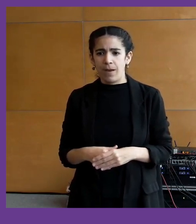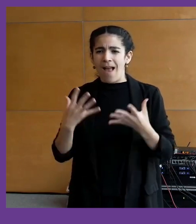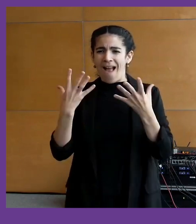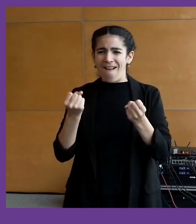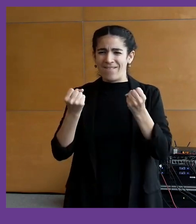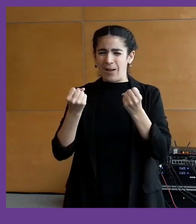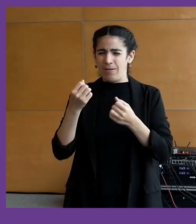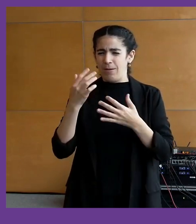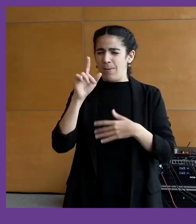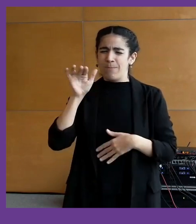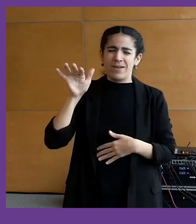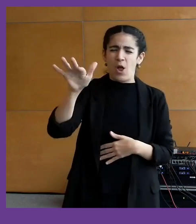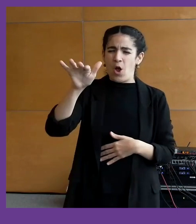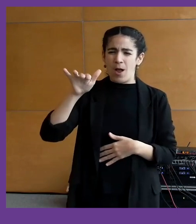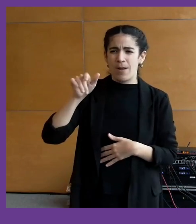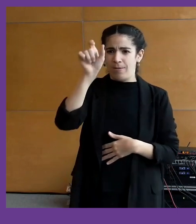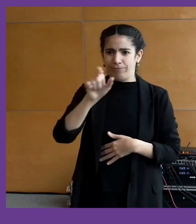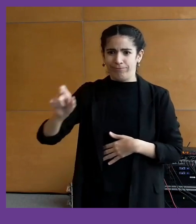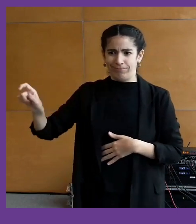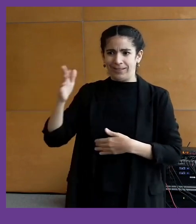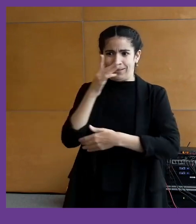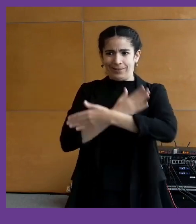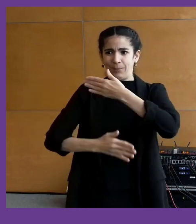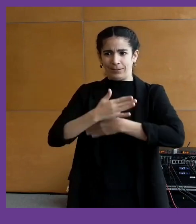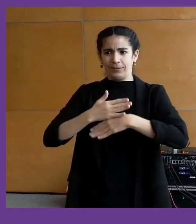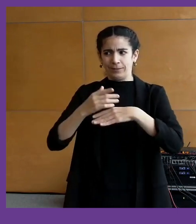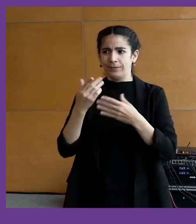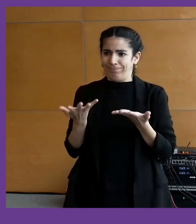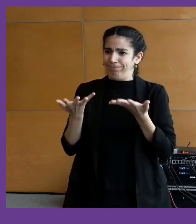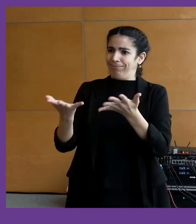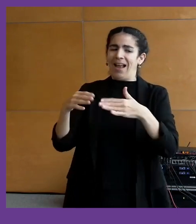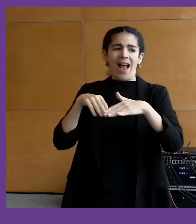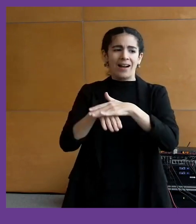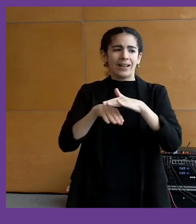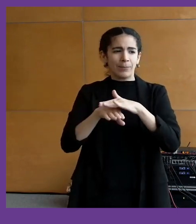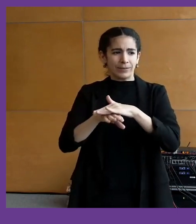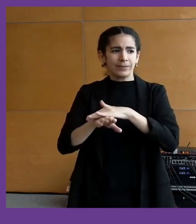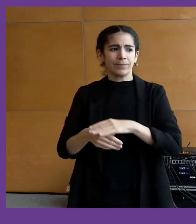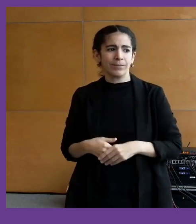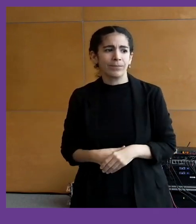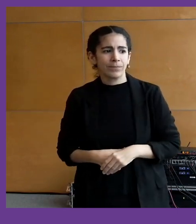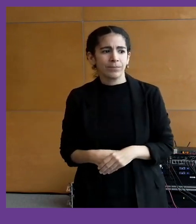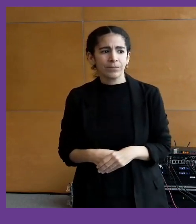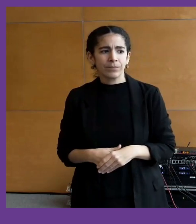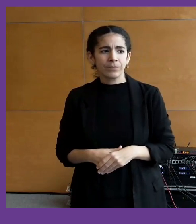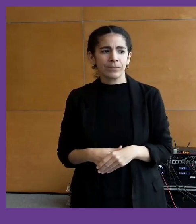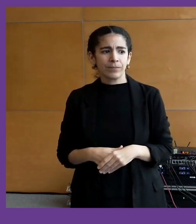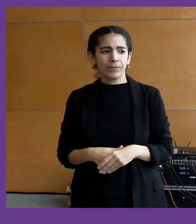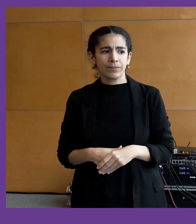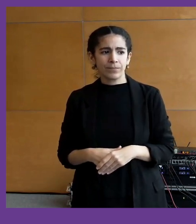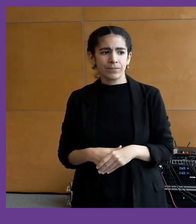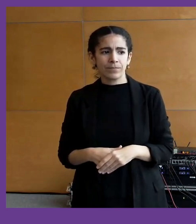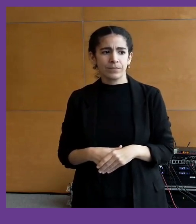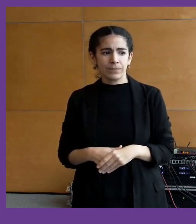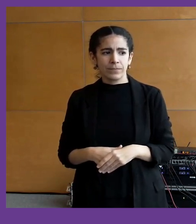Let us take a moment to assess together the sheer size of accessible tourism market. Just think about 700 million of